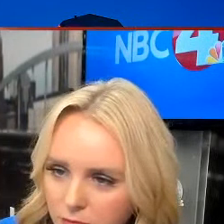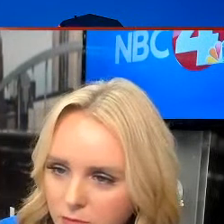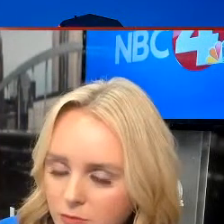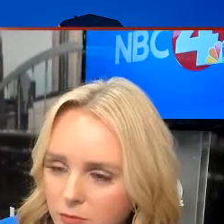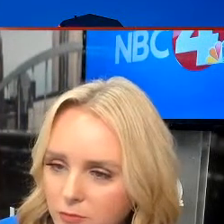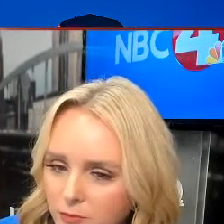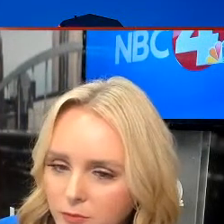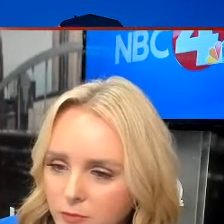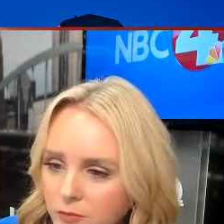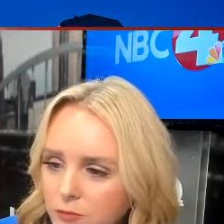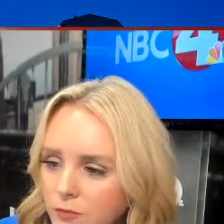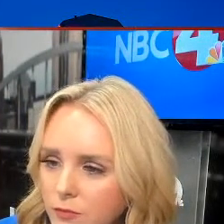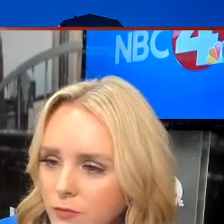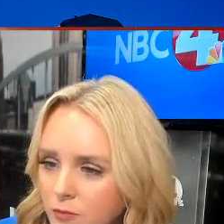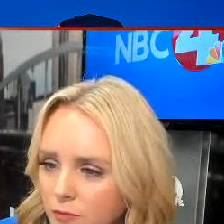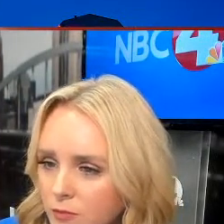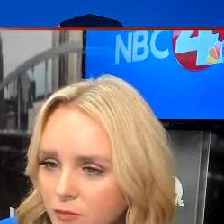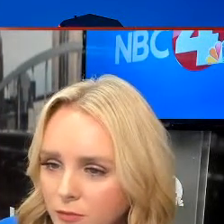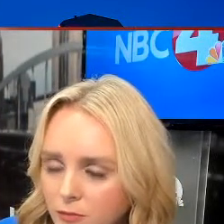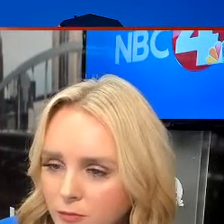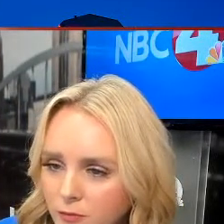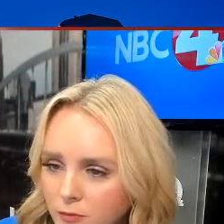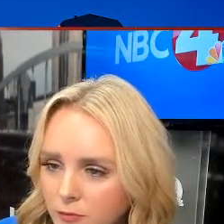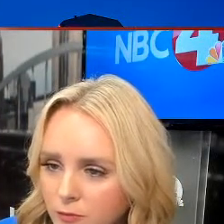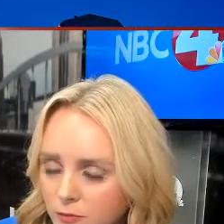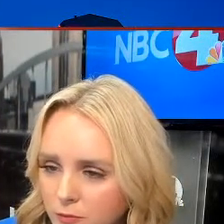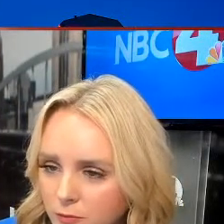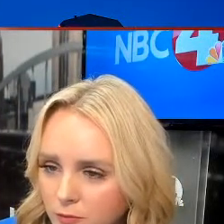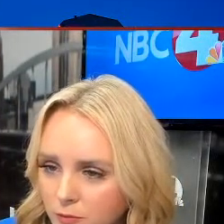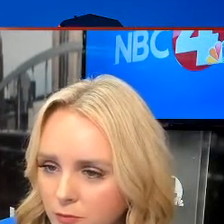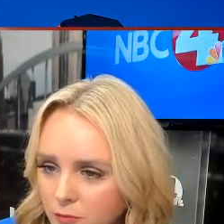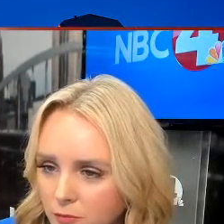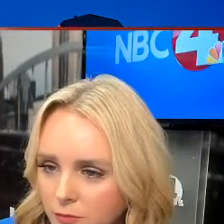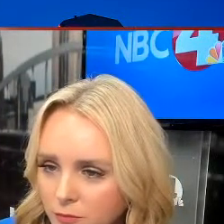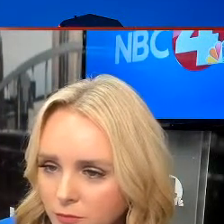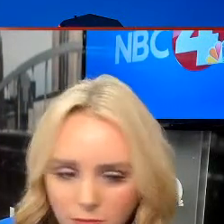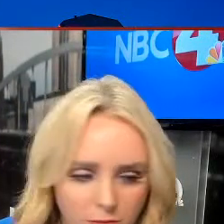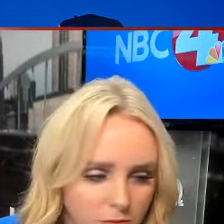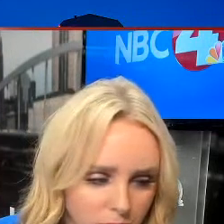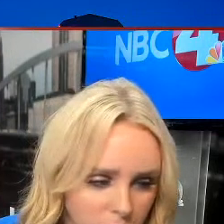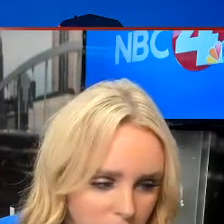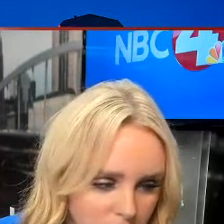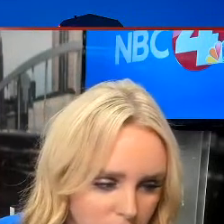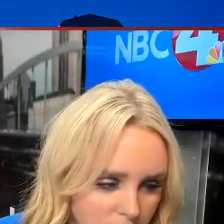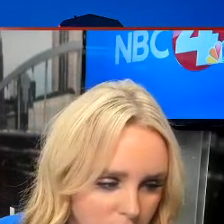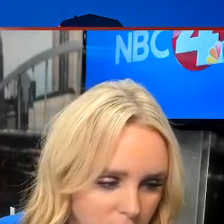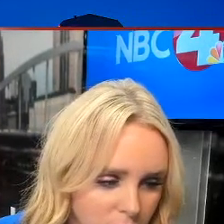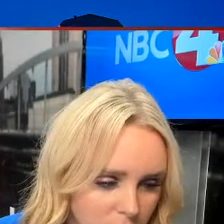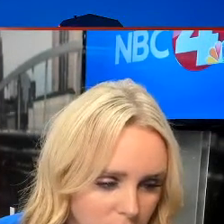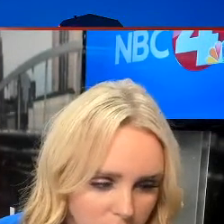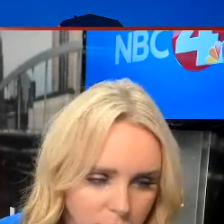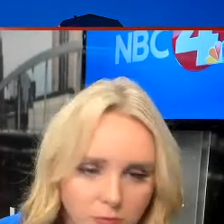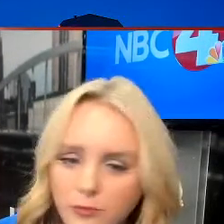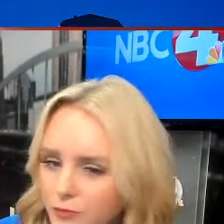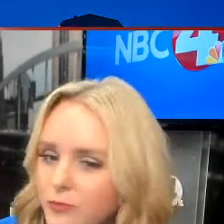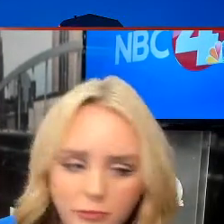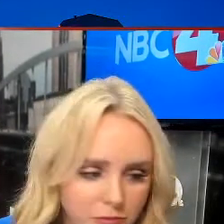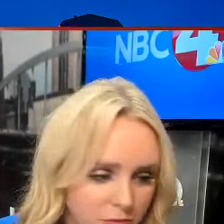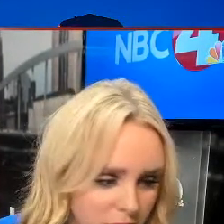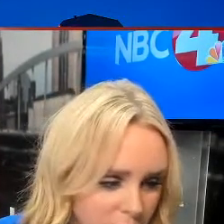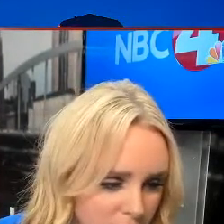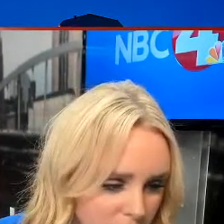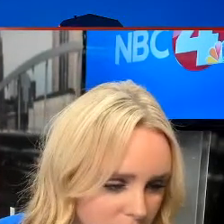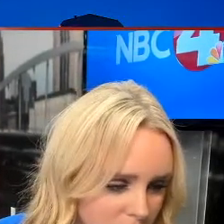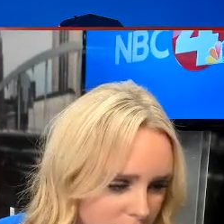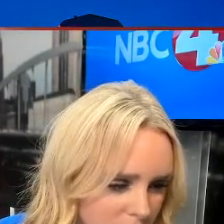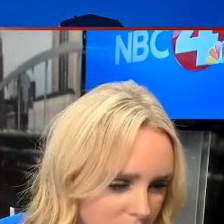gets a little bit more scattered, and that's something that Governor DeWine has talked quite a bit about as well, that he understands there is that pattern, that they're going to get lower during the first